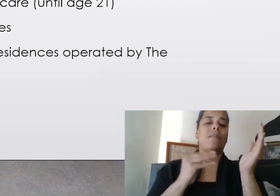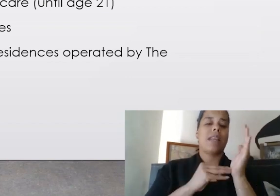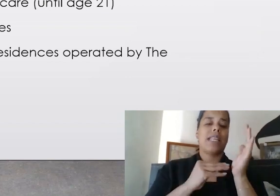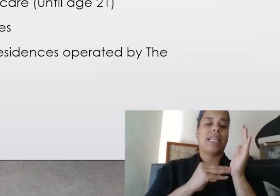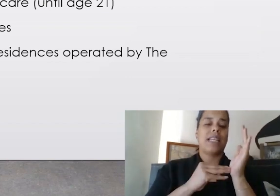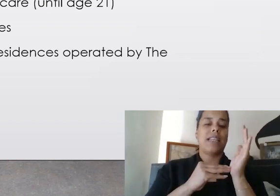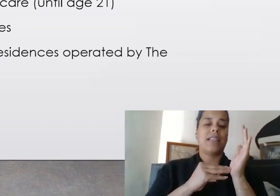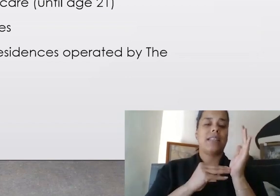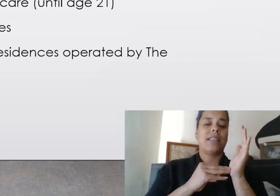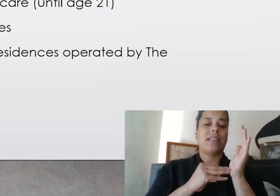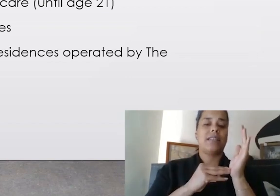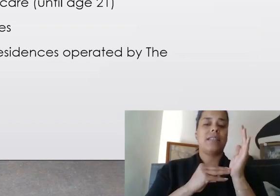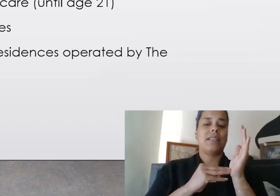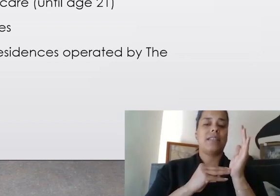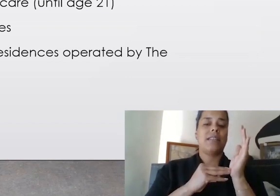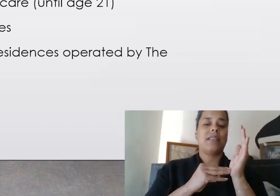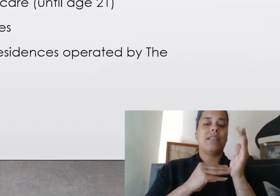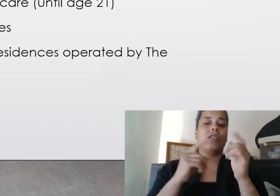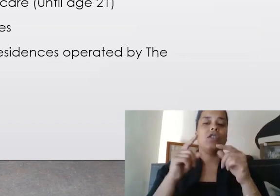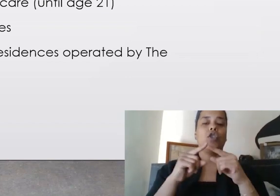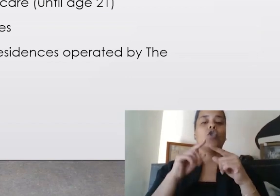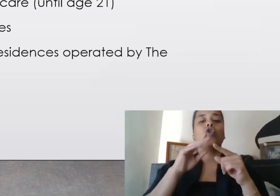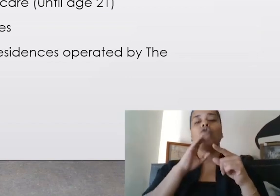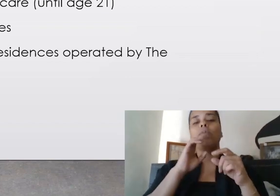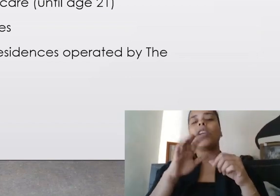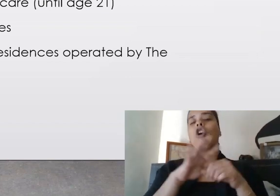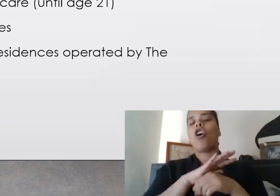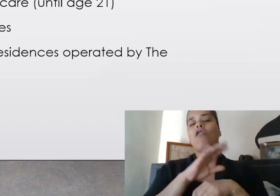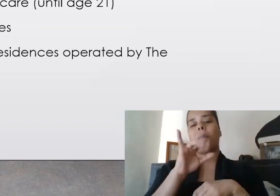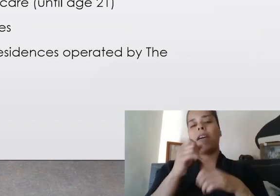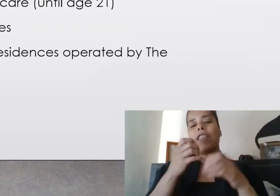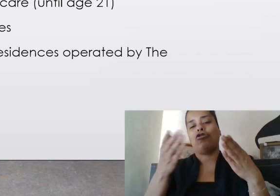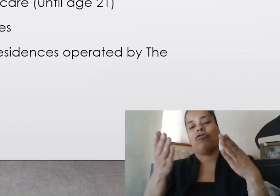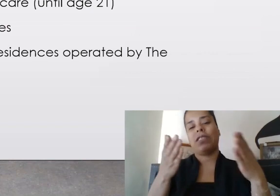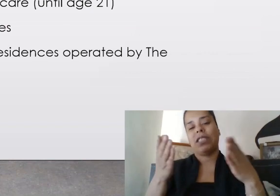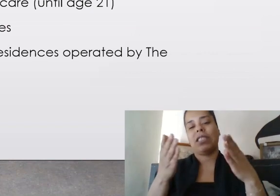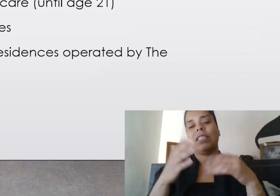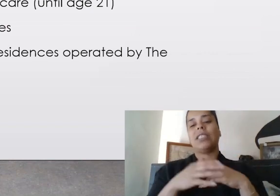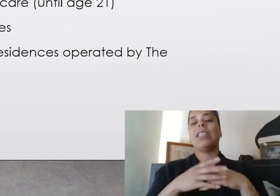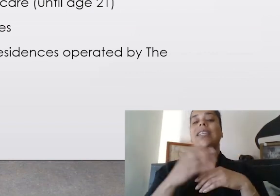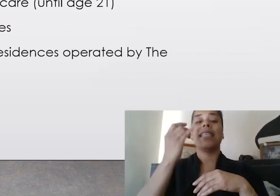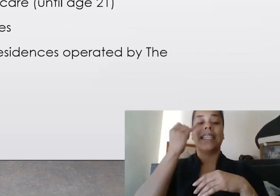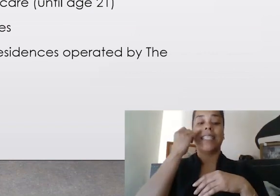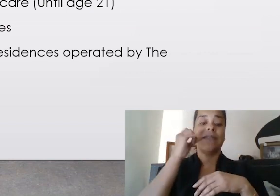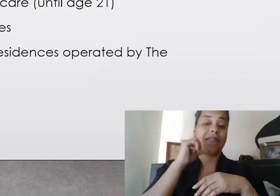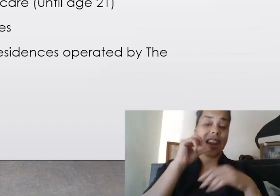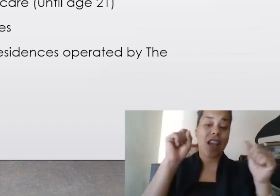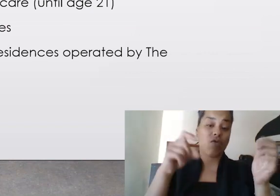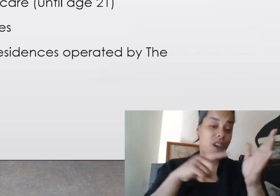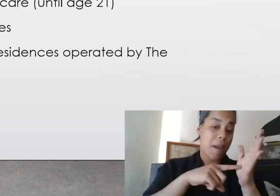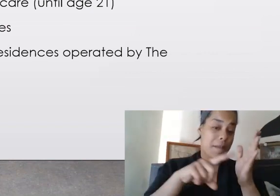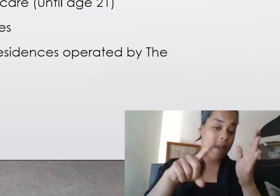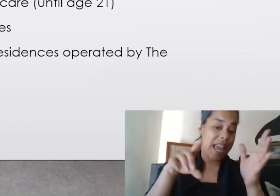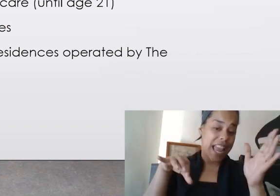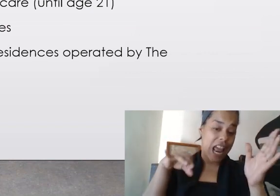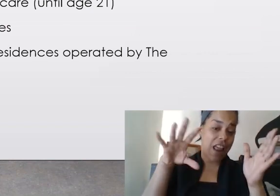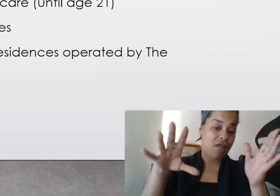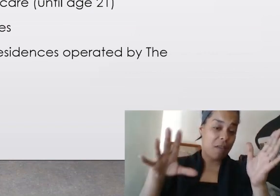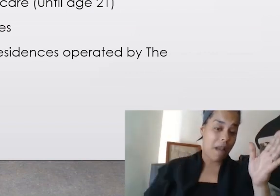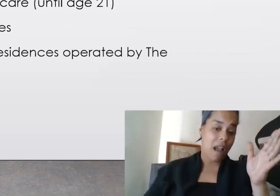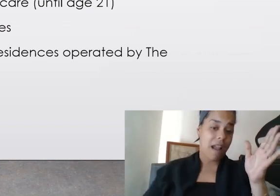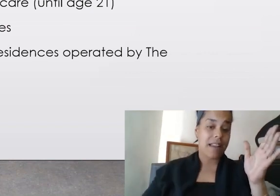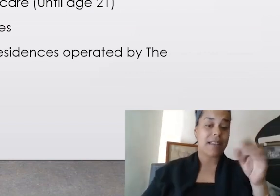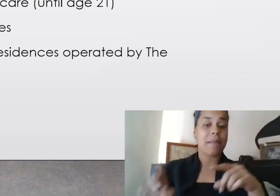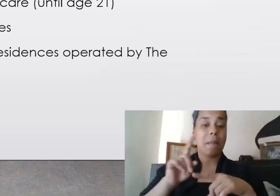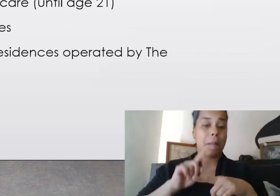to be covered by the services. And if not, if you can pay out of pocket, that's totally different. But these services are